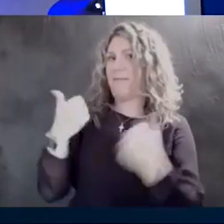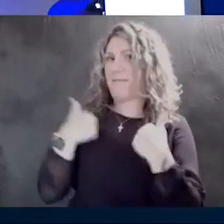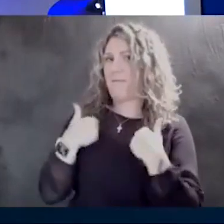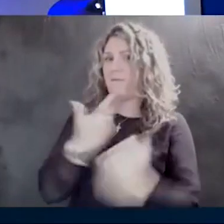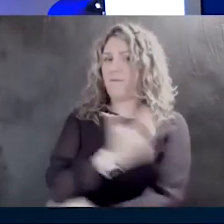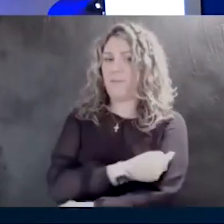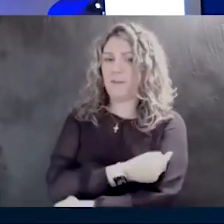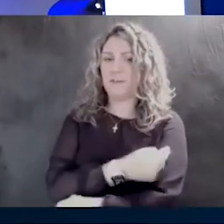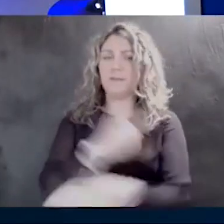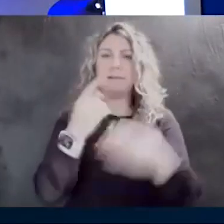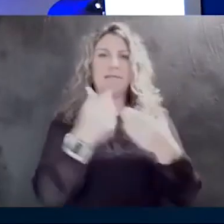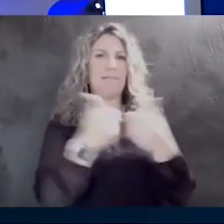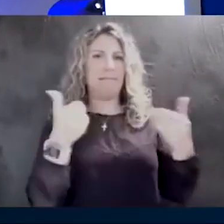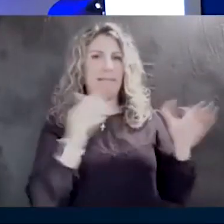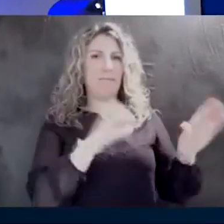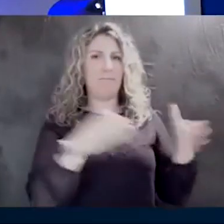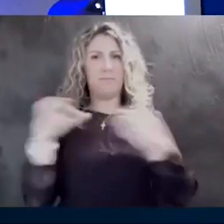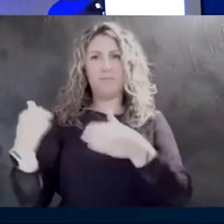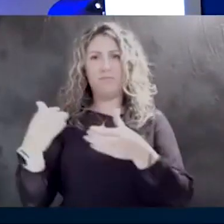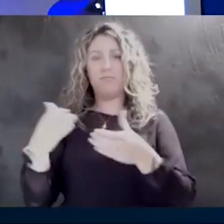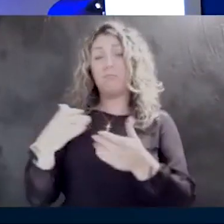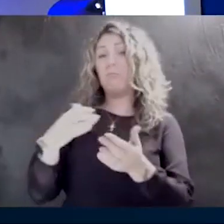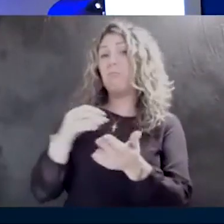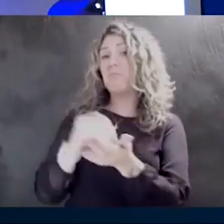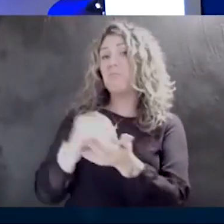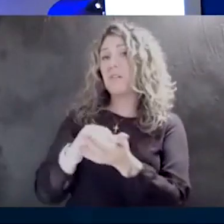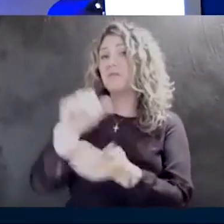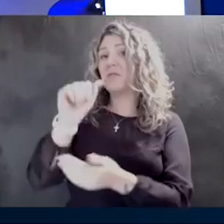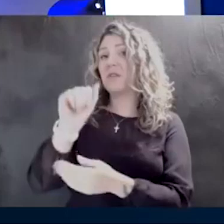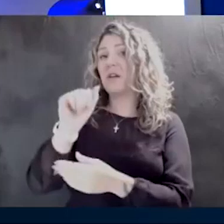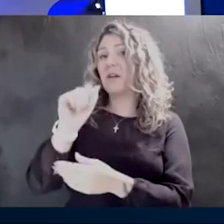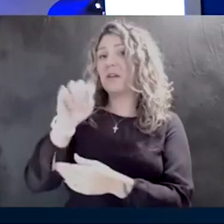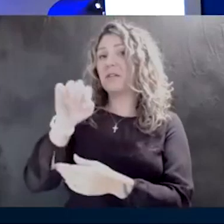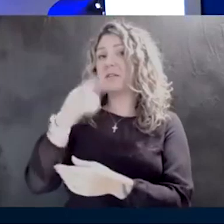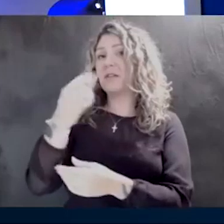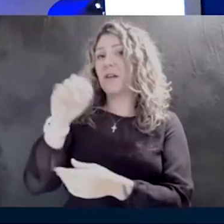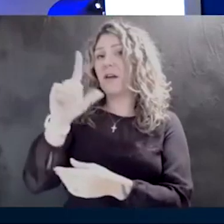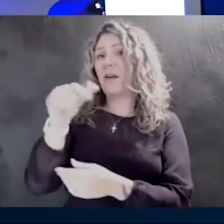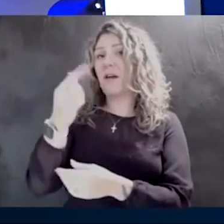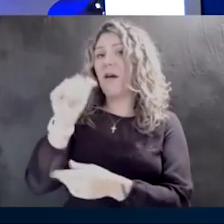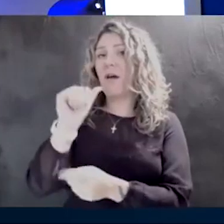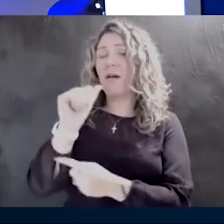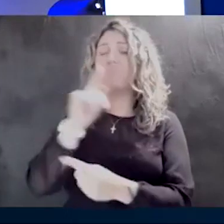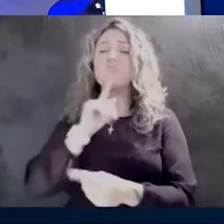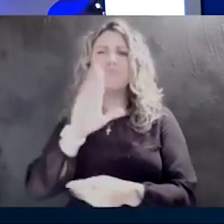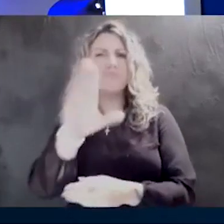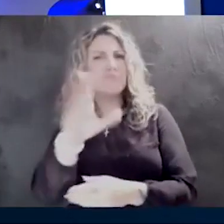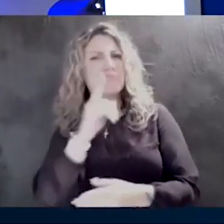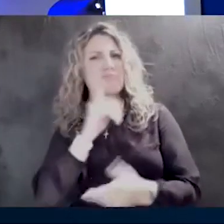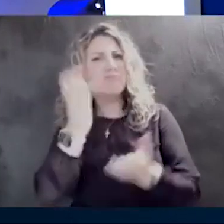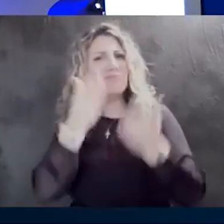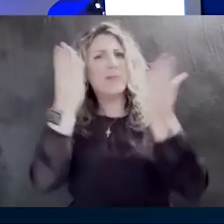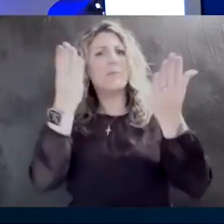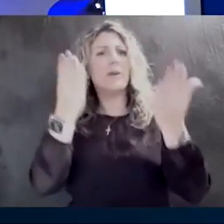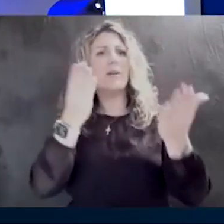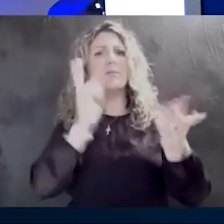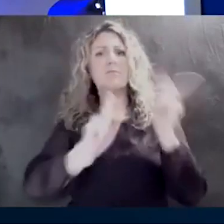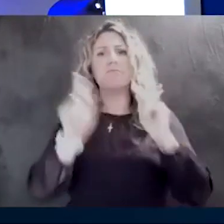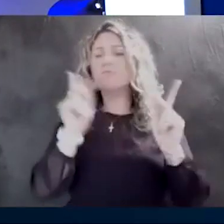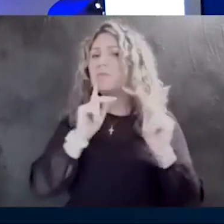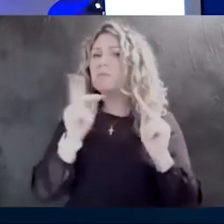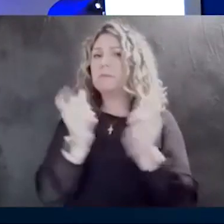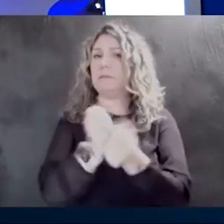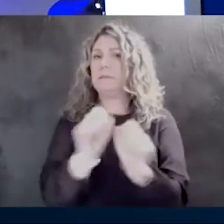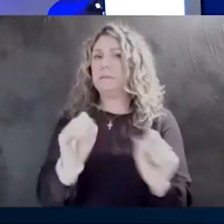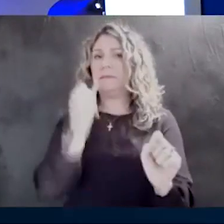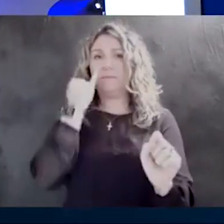Dr. Adiga, would you, as an infectious disease physician, be recommending that people be on the safe side if you're not vaccinated